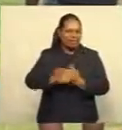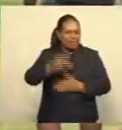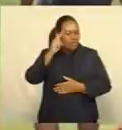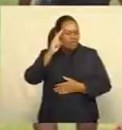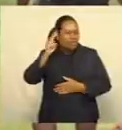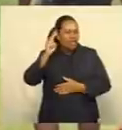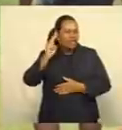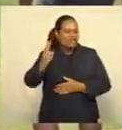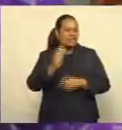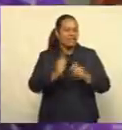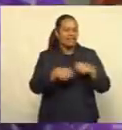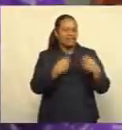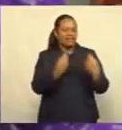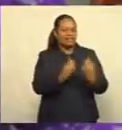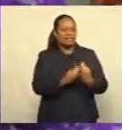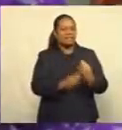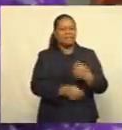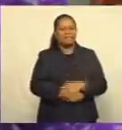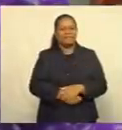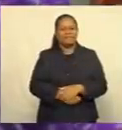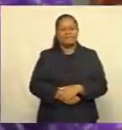While we had to announce the